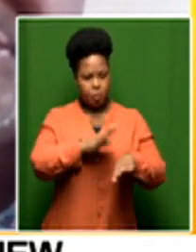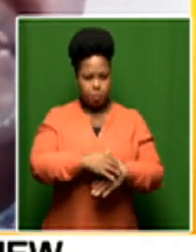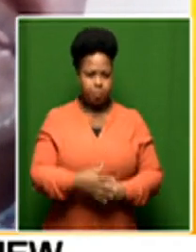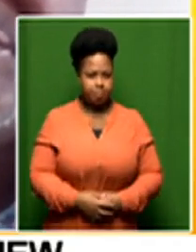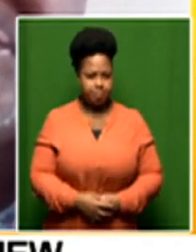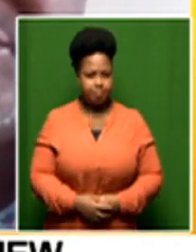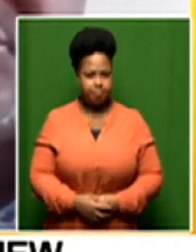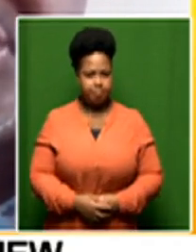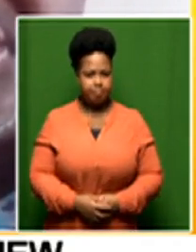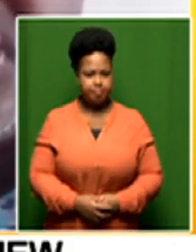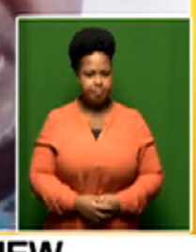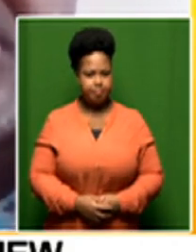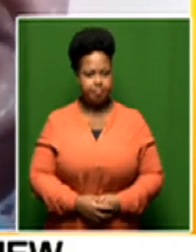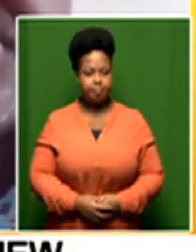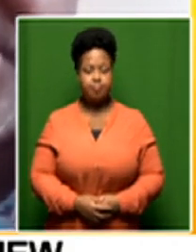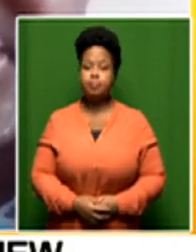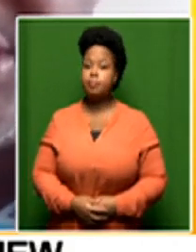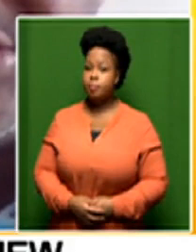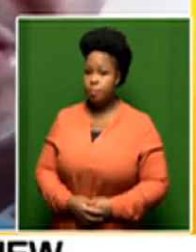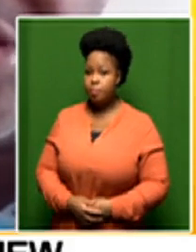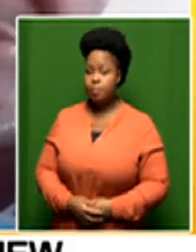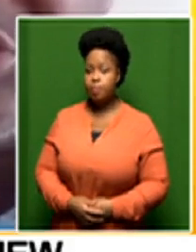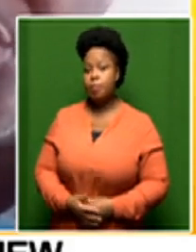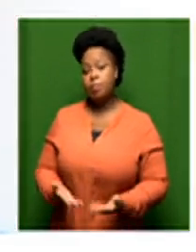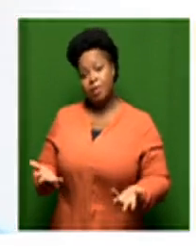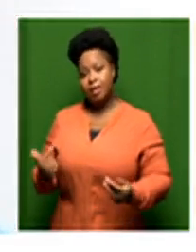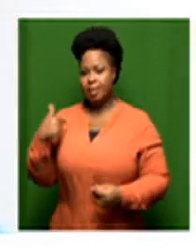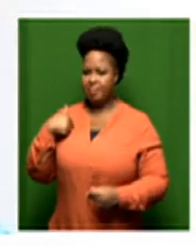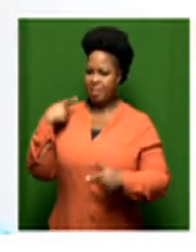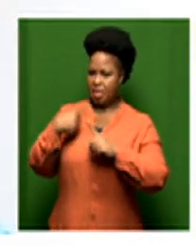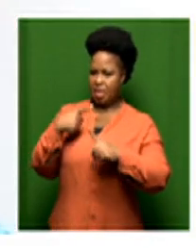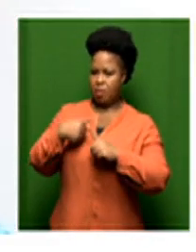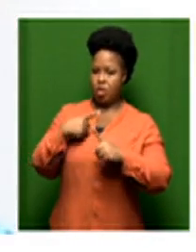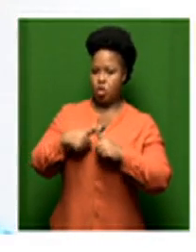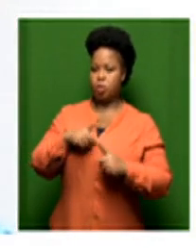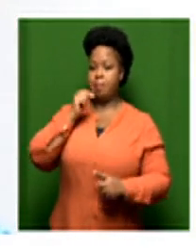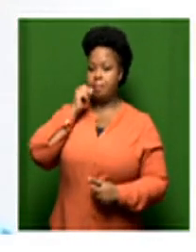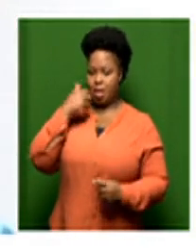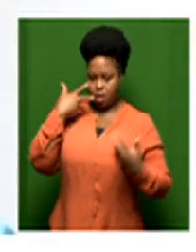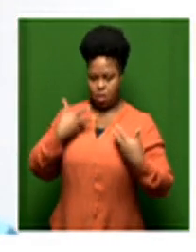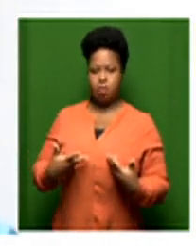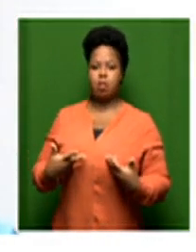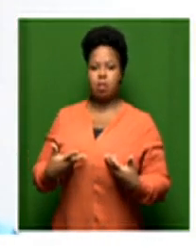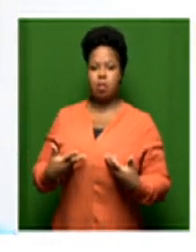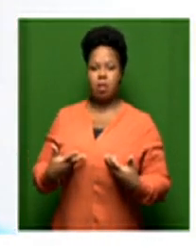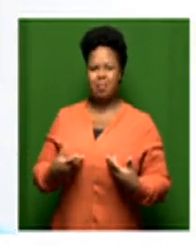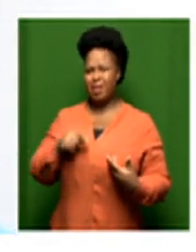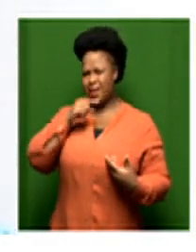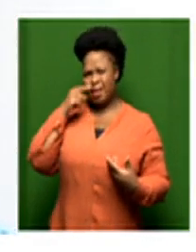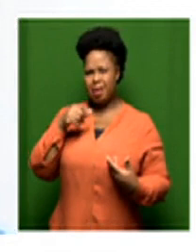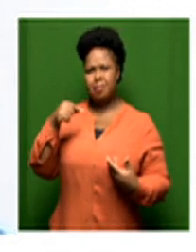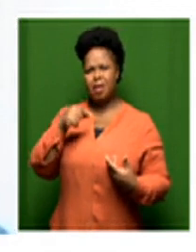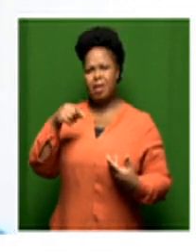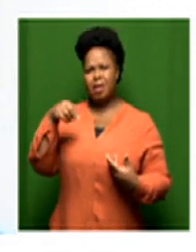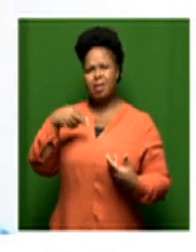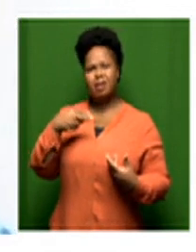there. I must say, Leanne, that I'm a Xhosa man, and the name